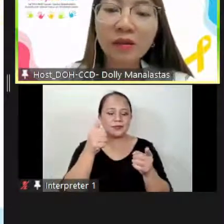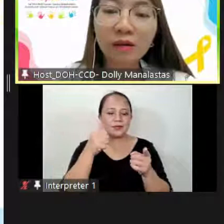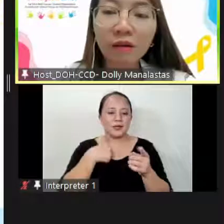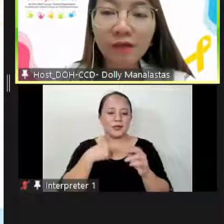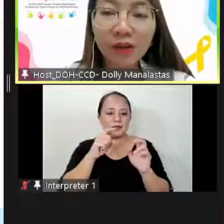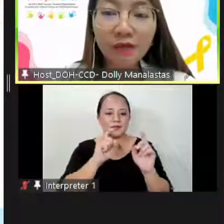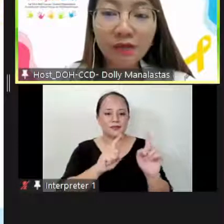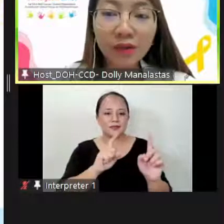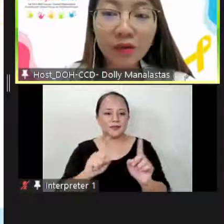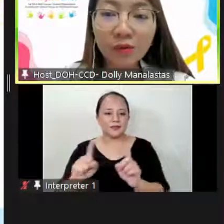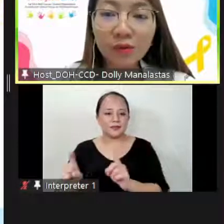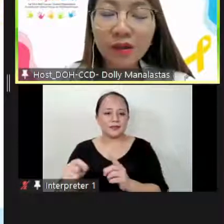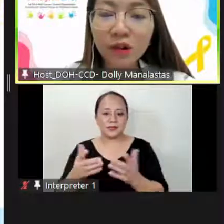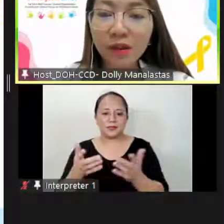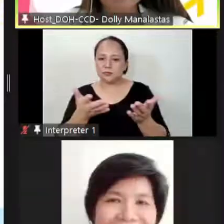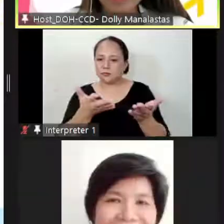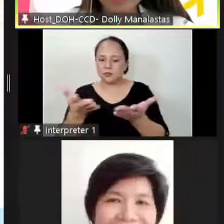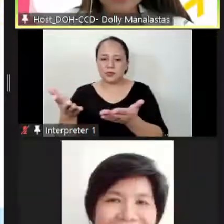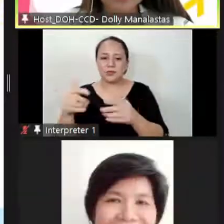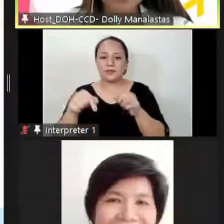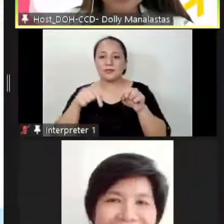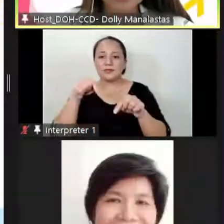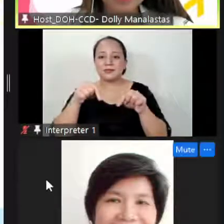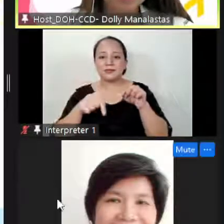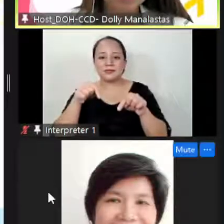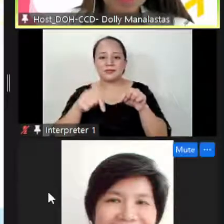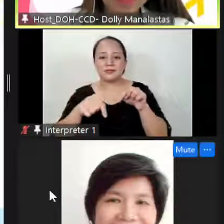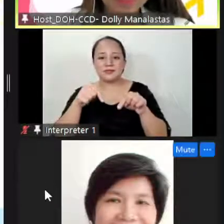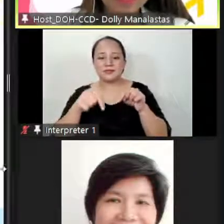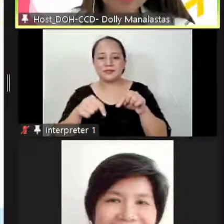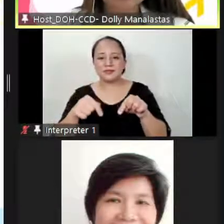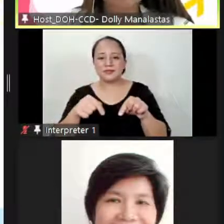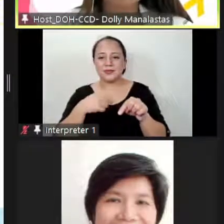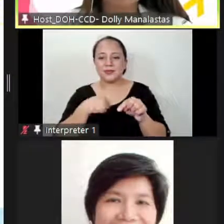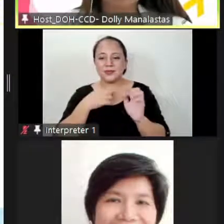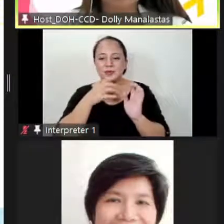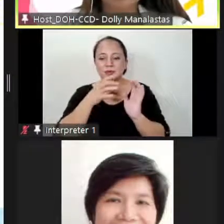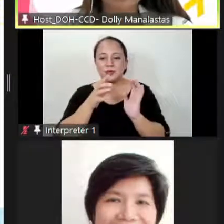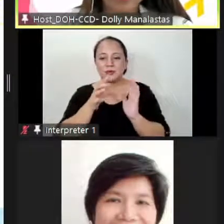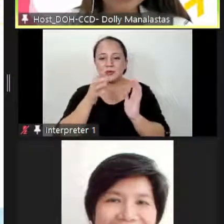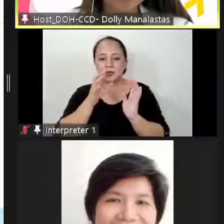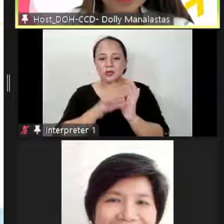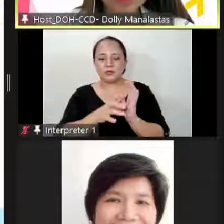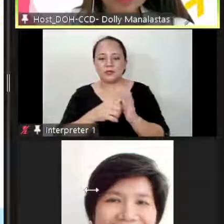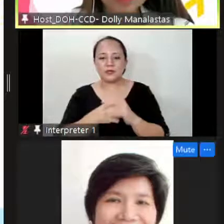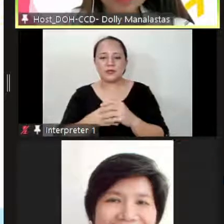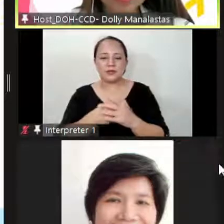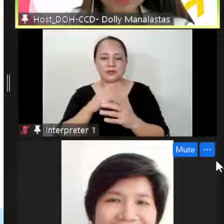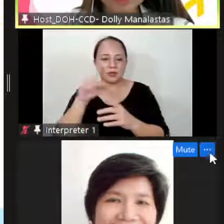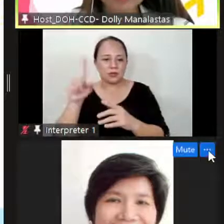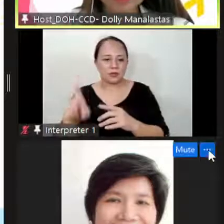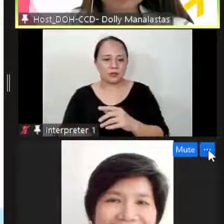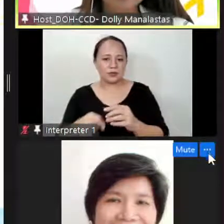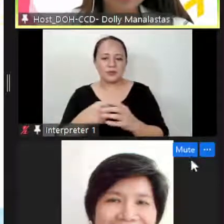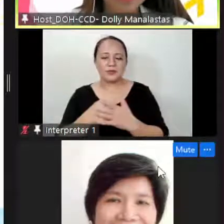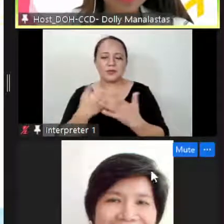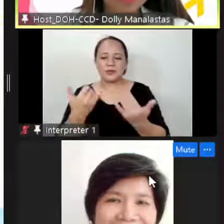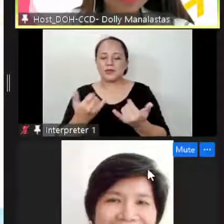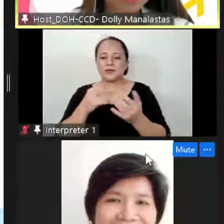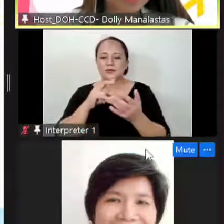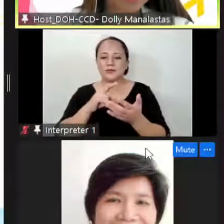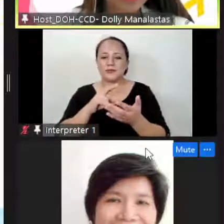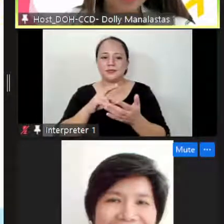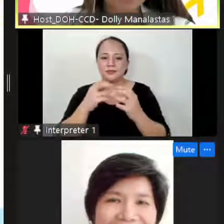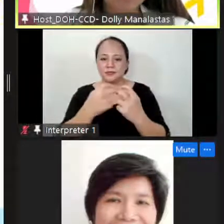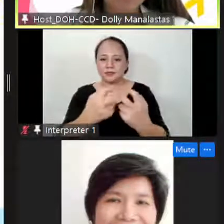attendees, feel free to use the chat box to send in your comments or ask questions during the panel